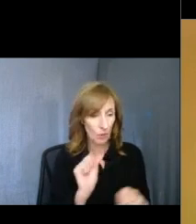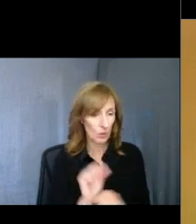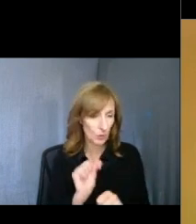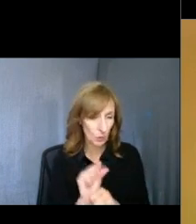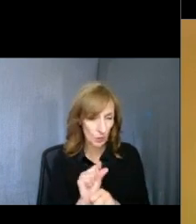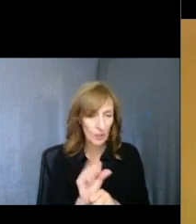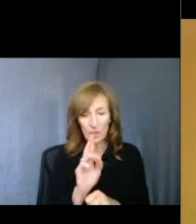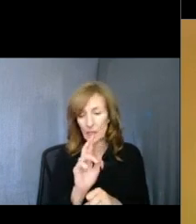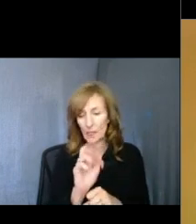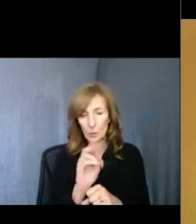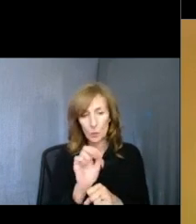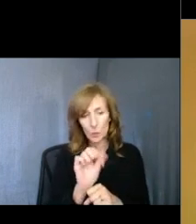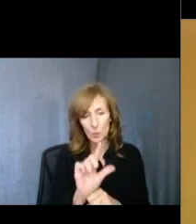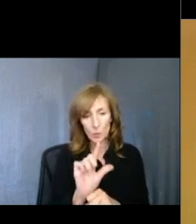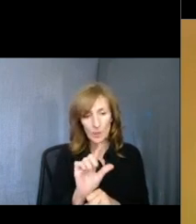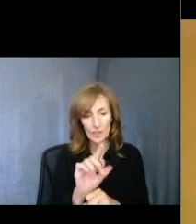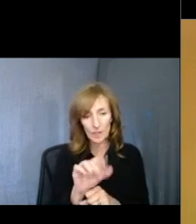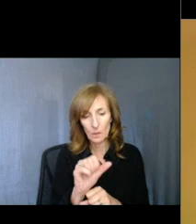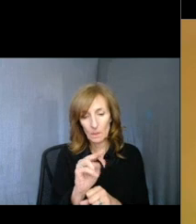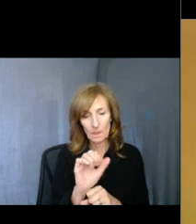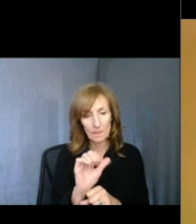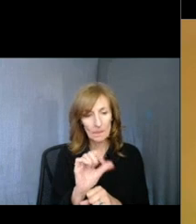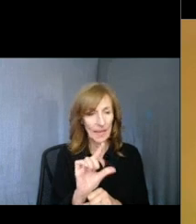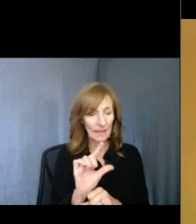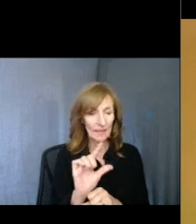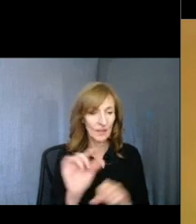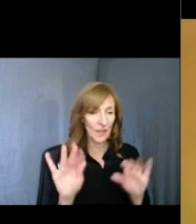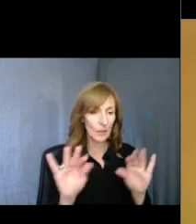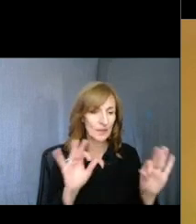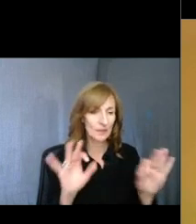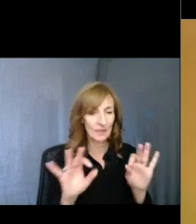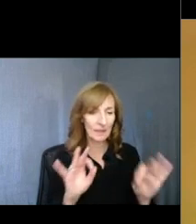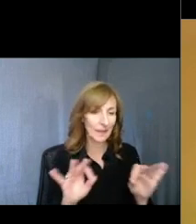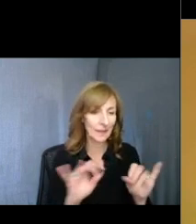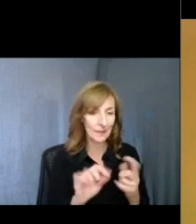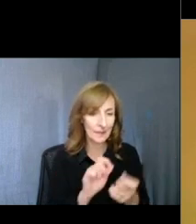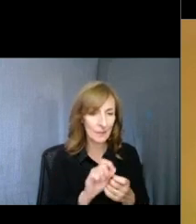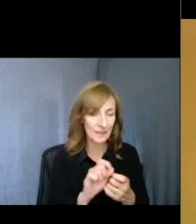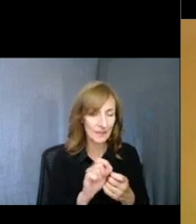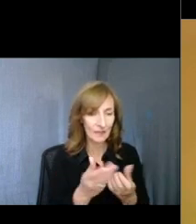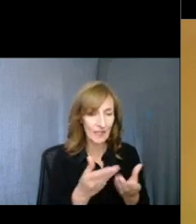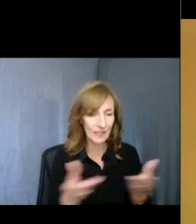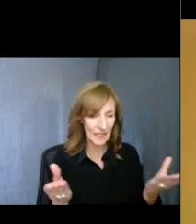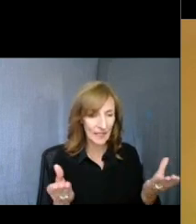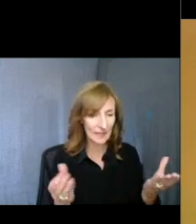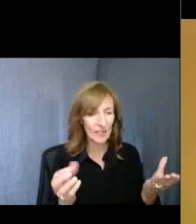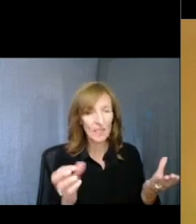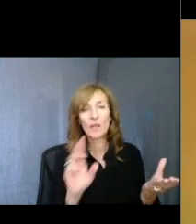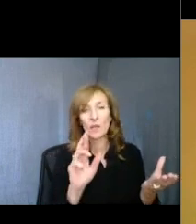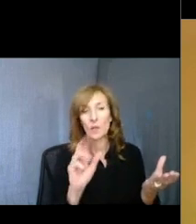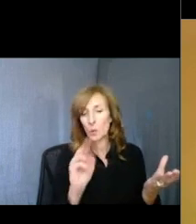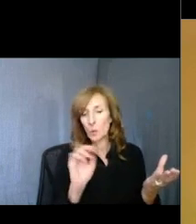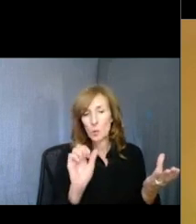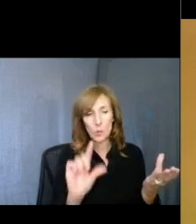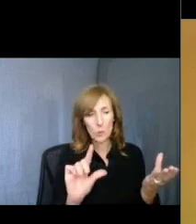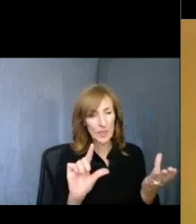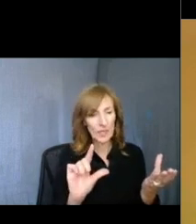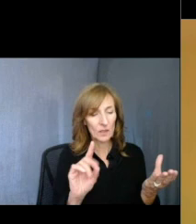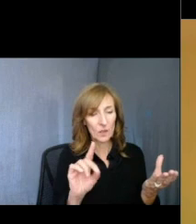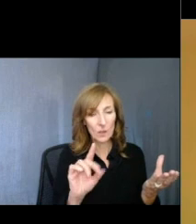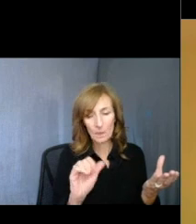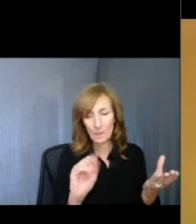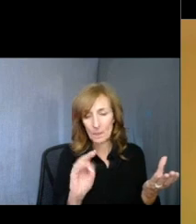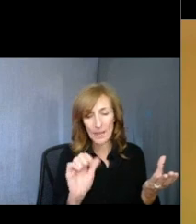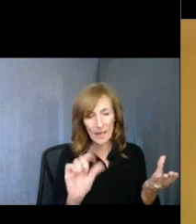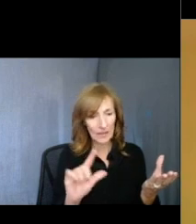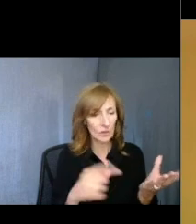kind of selected certain items we were particularly interested in, and we often used a renal panel. It costs less for people, and if we had cats with